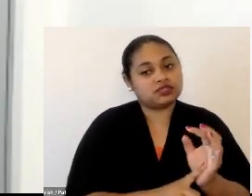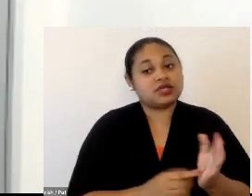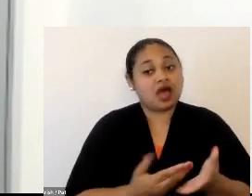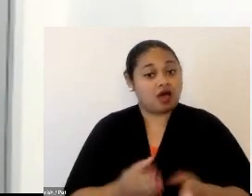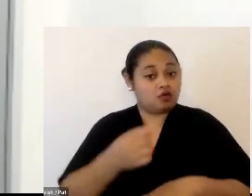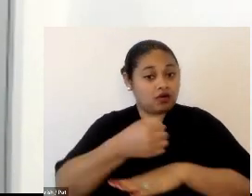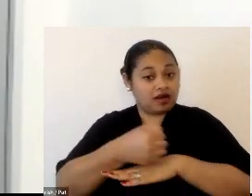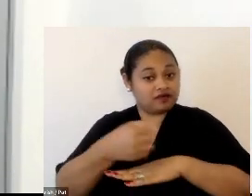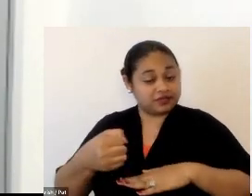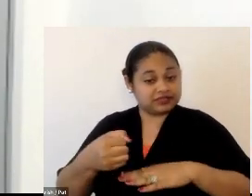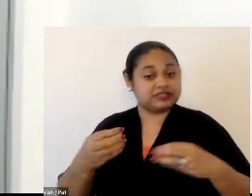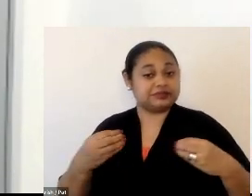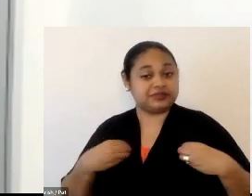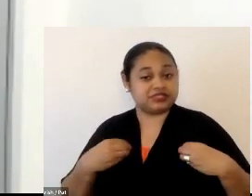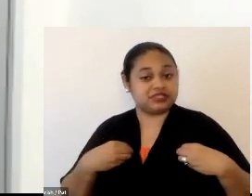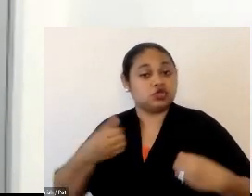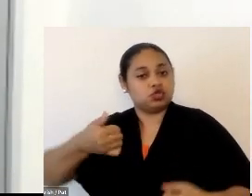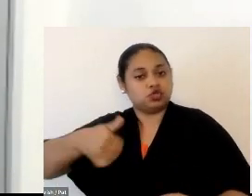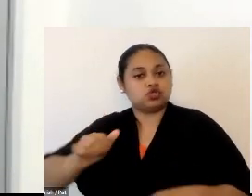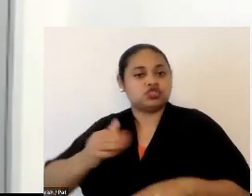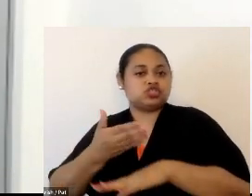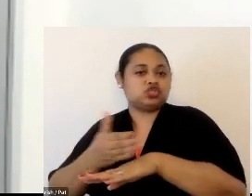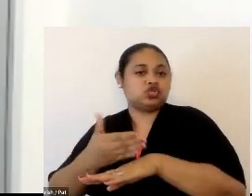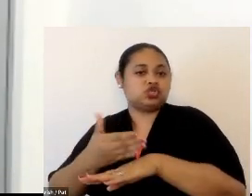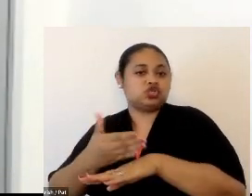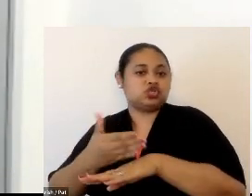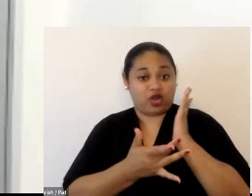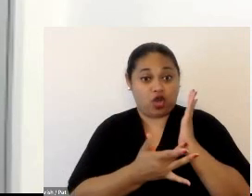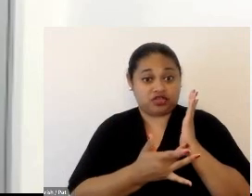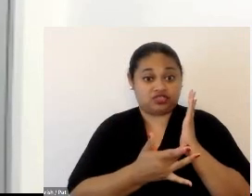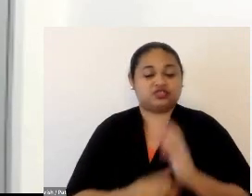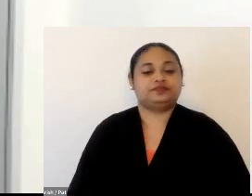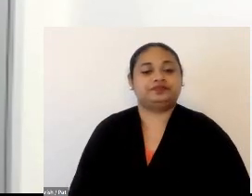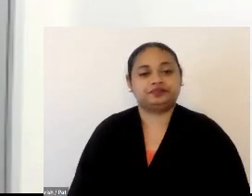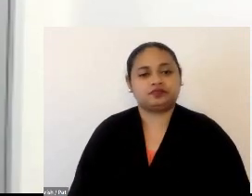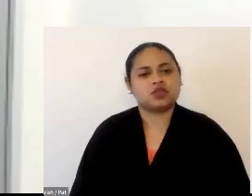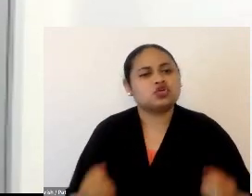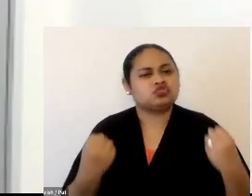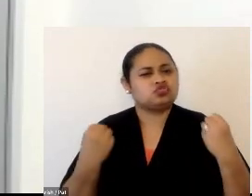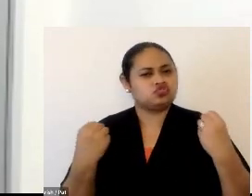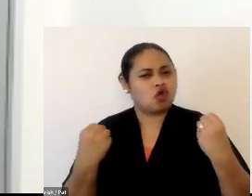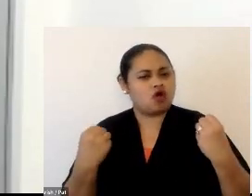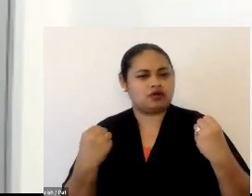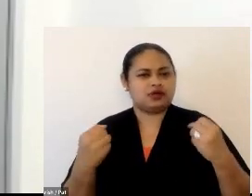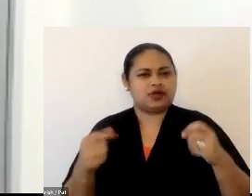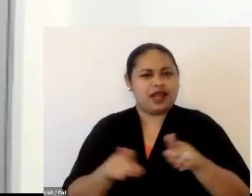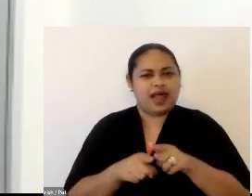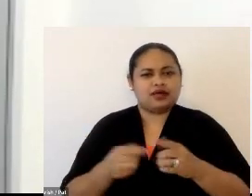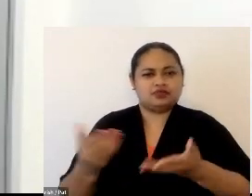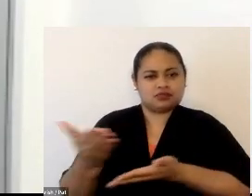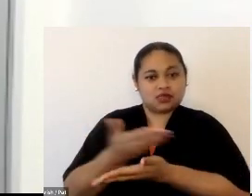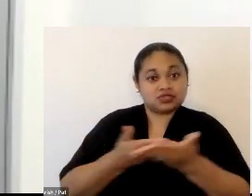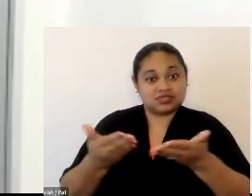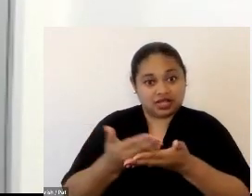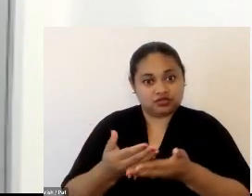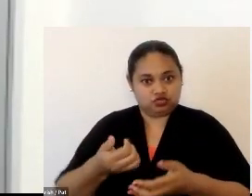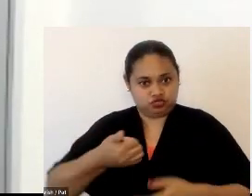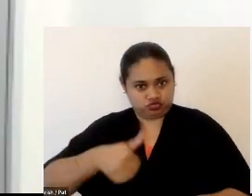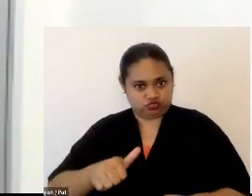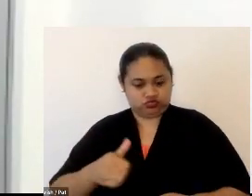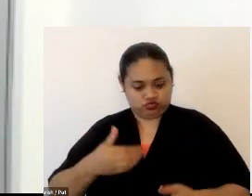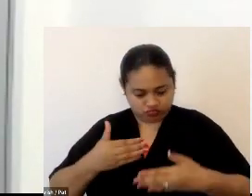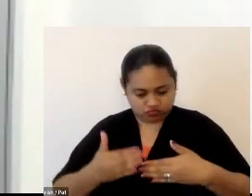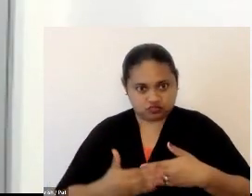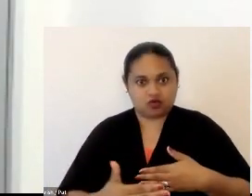government and businesses use new technologies. A strong consultation theme all throughout this project was